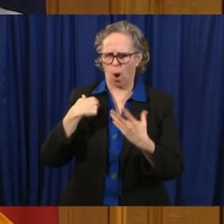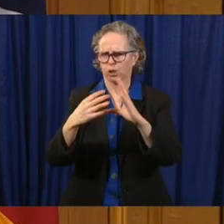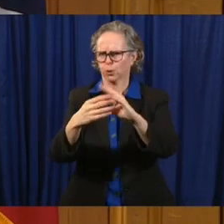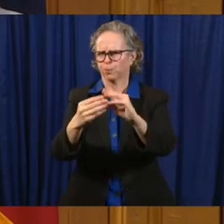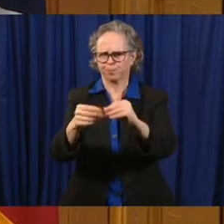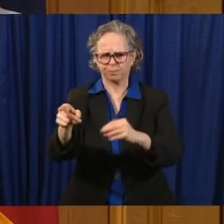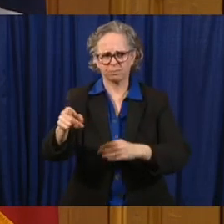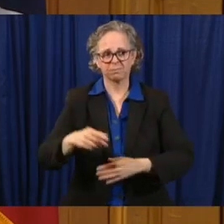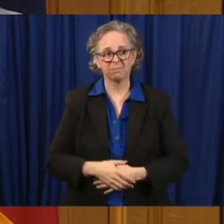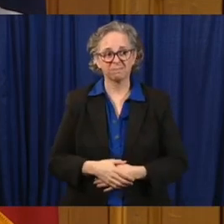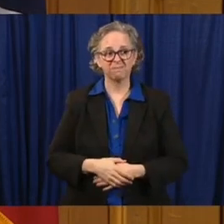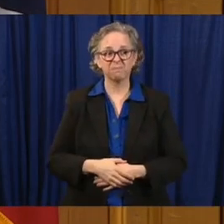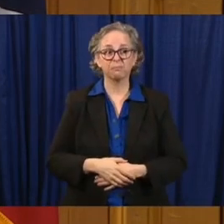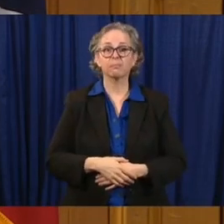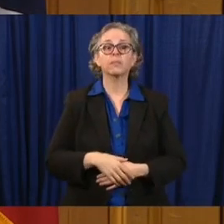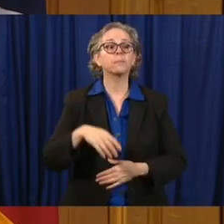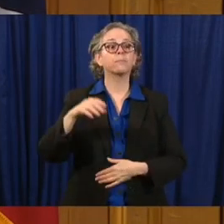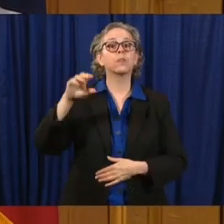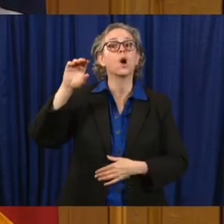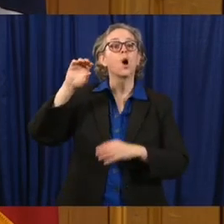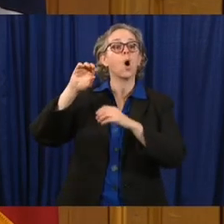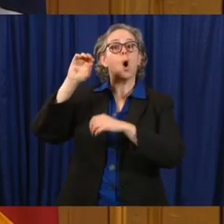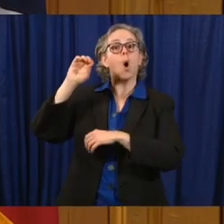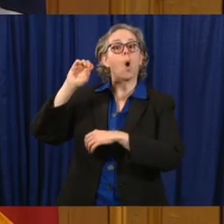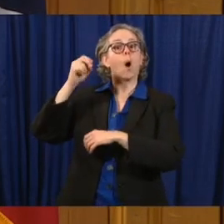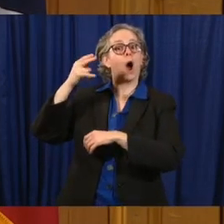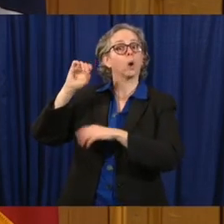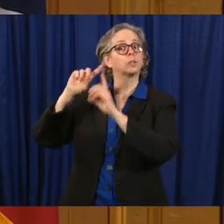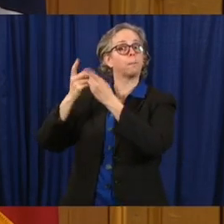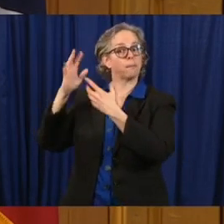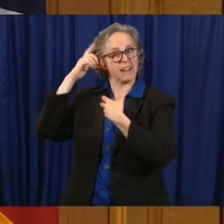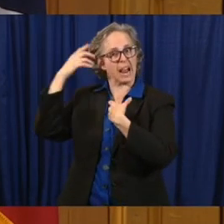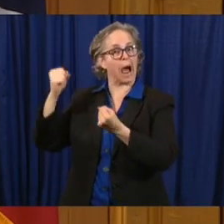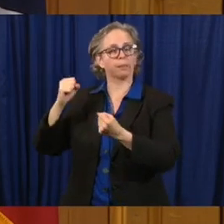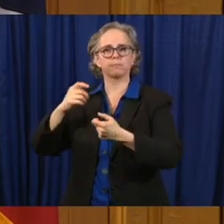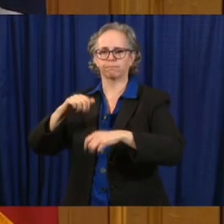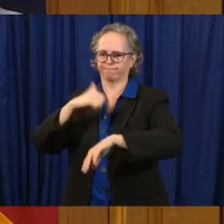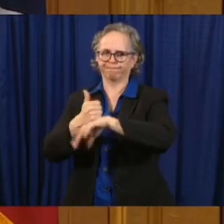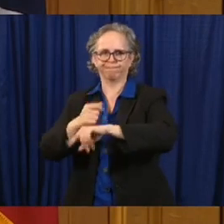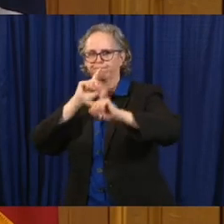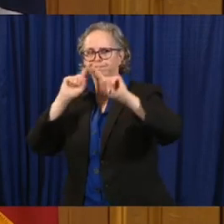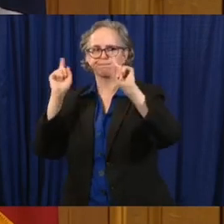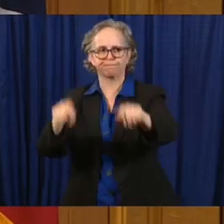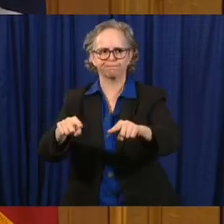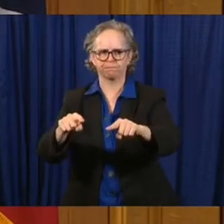Health orders designed to prevent the further spread of COVID-19,